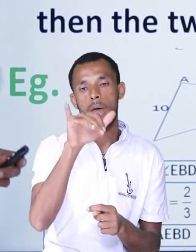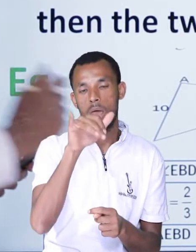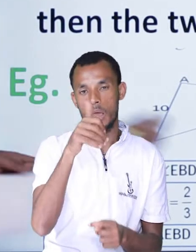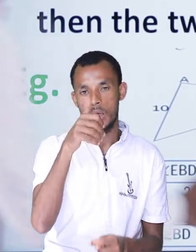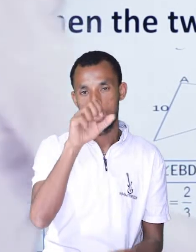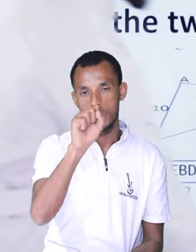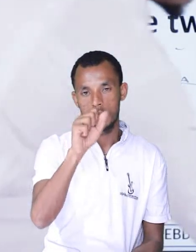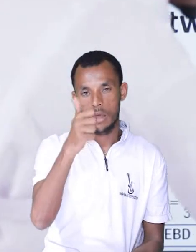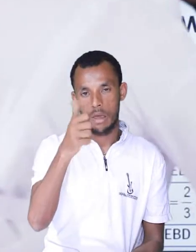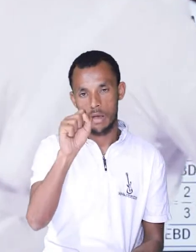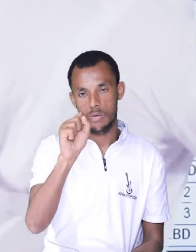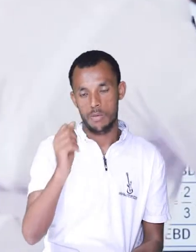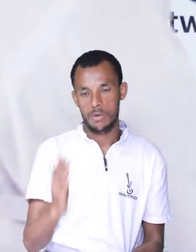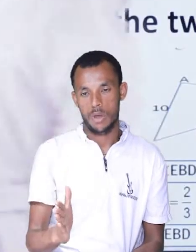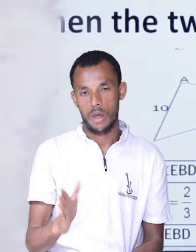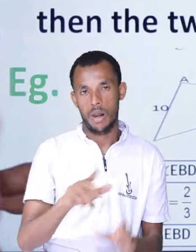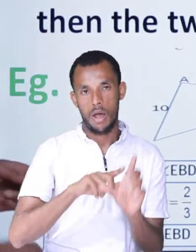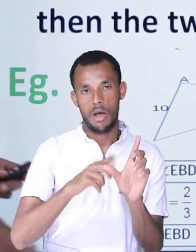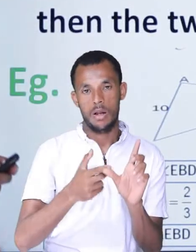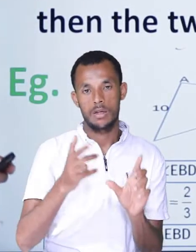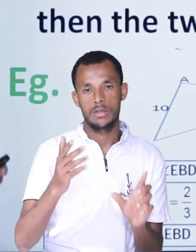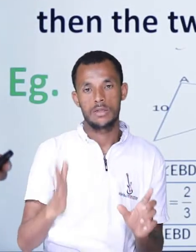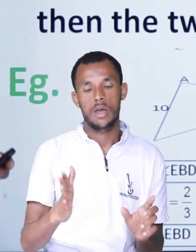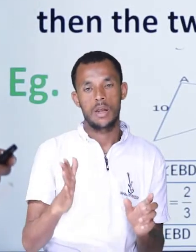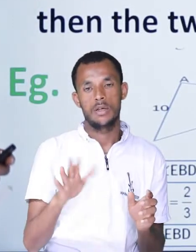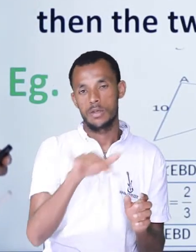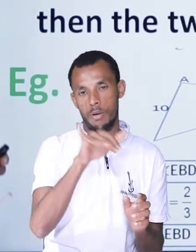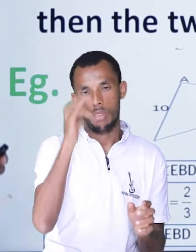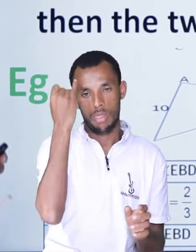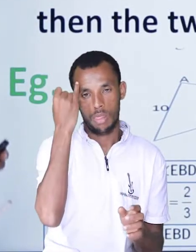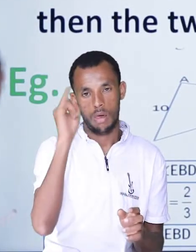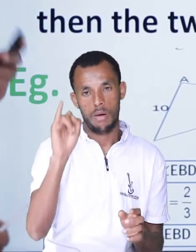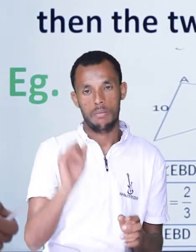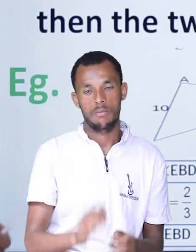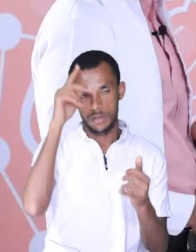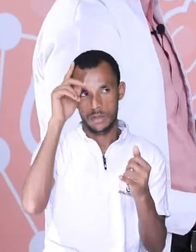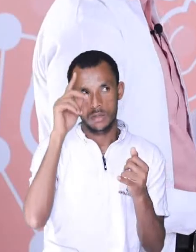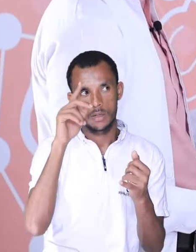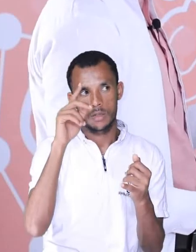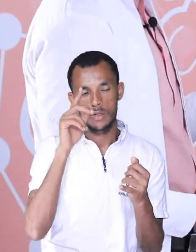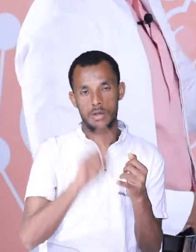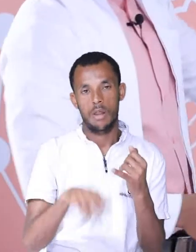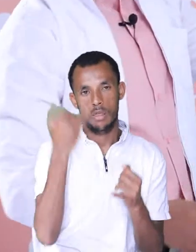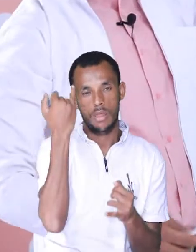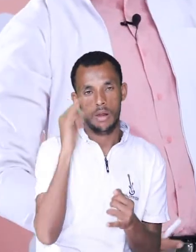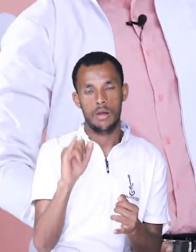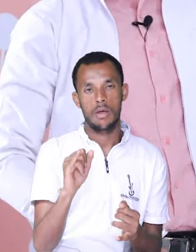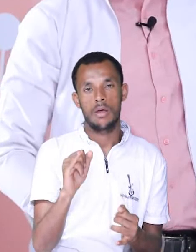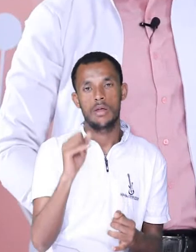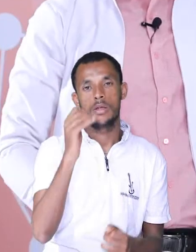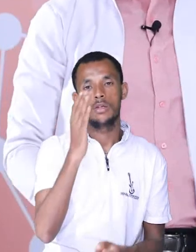By side angle side similarity theorem. Let's see the last theorem. It